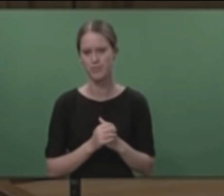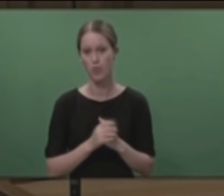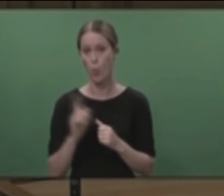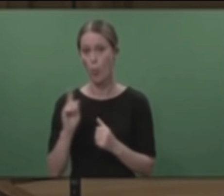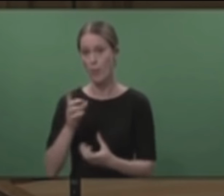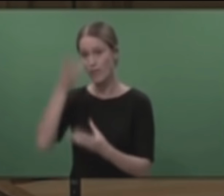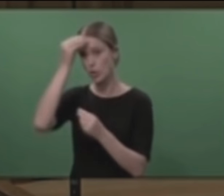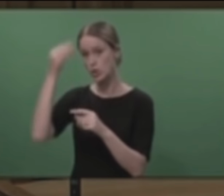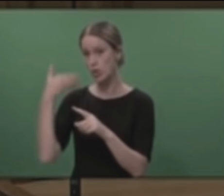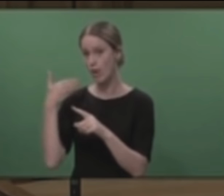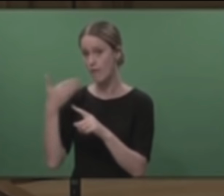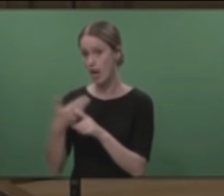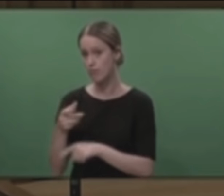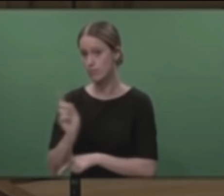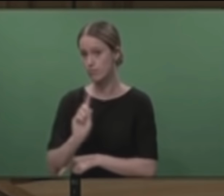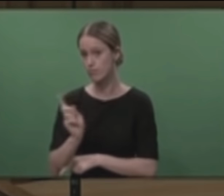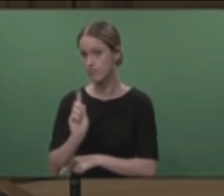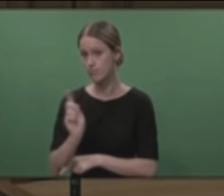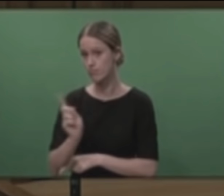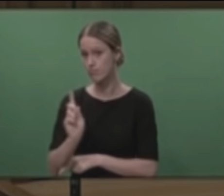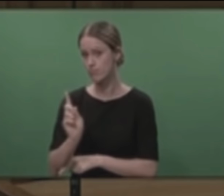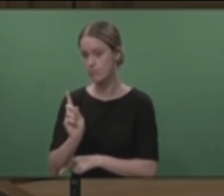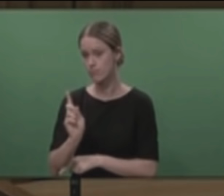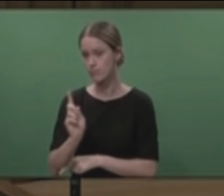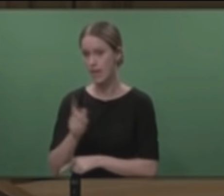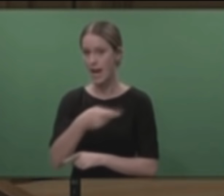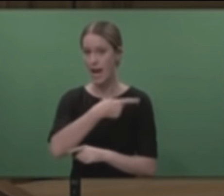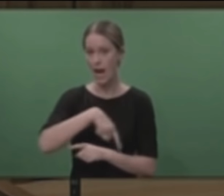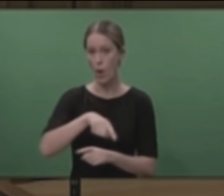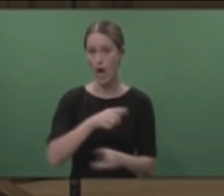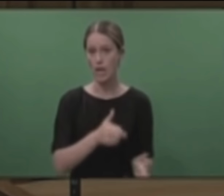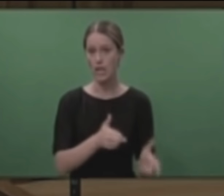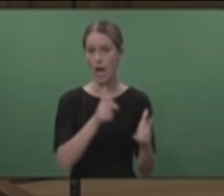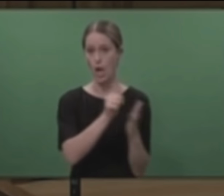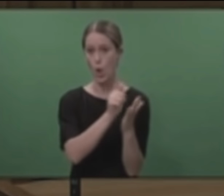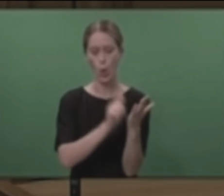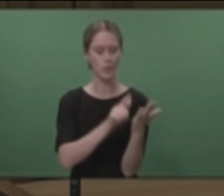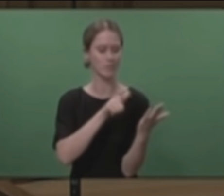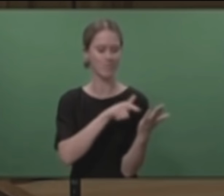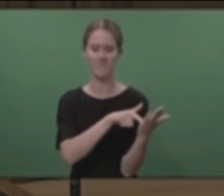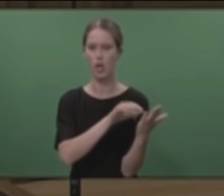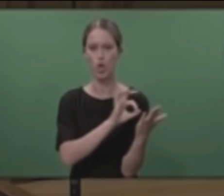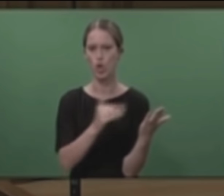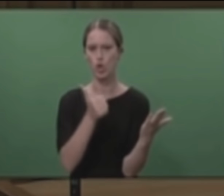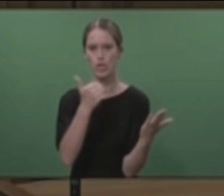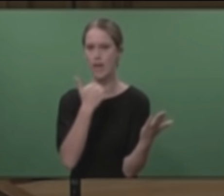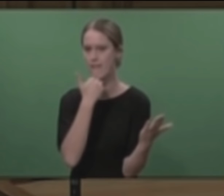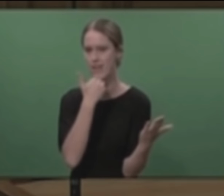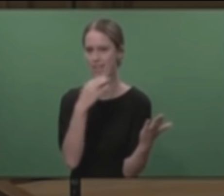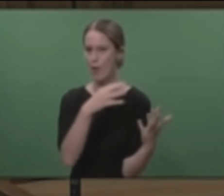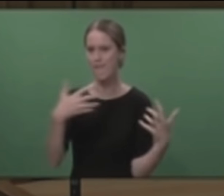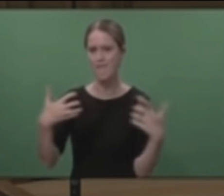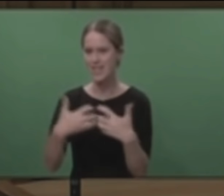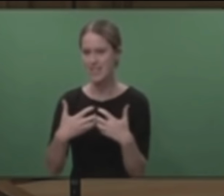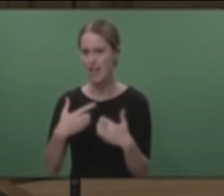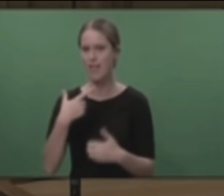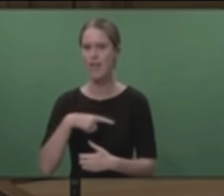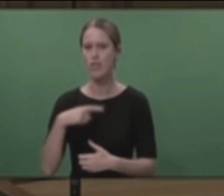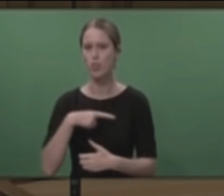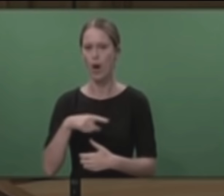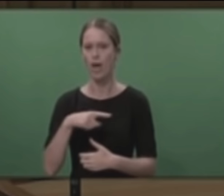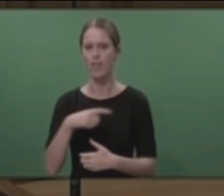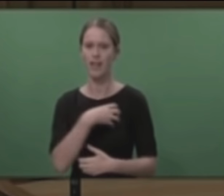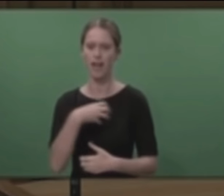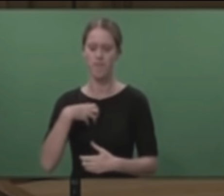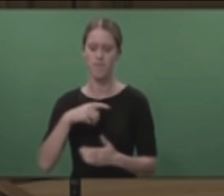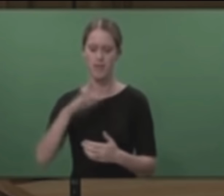from this national tragedy is that our firearms laws are not fit for purpose, which is why the government is committed to fixing them